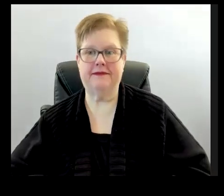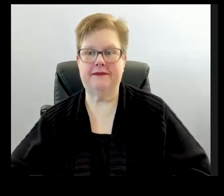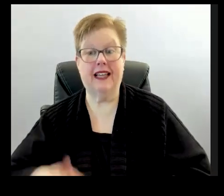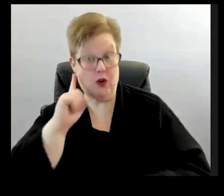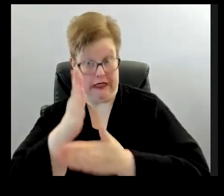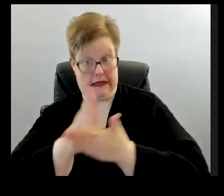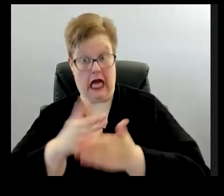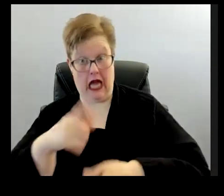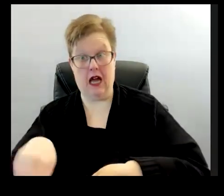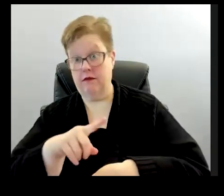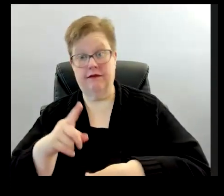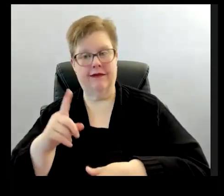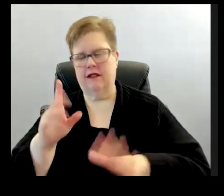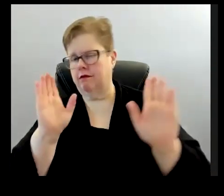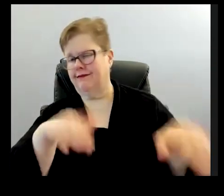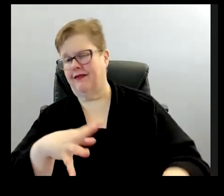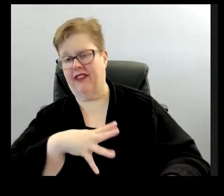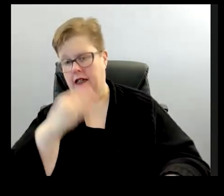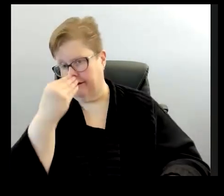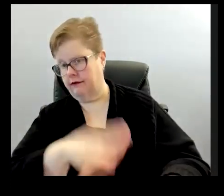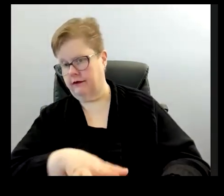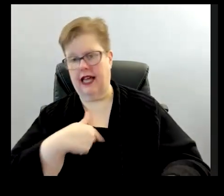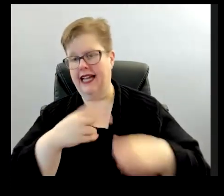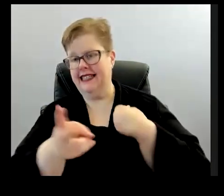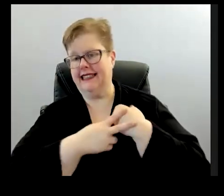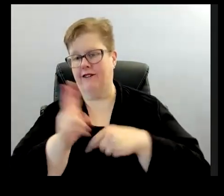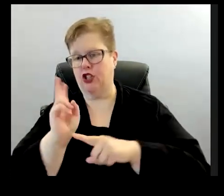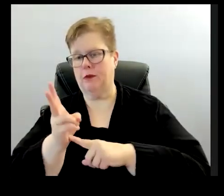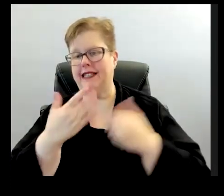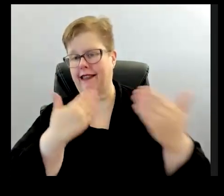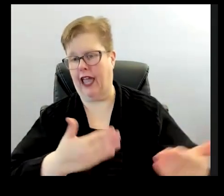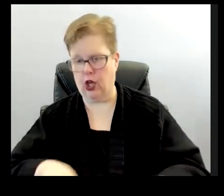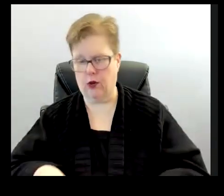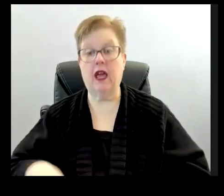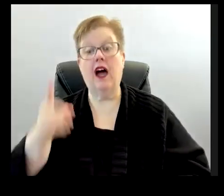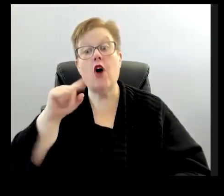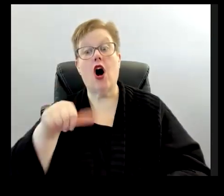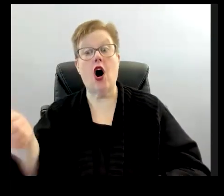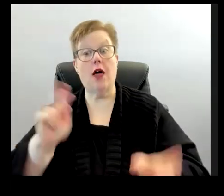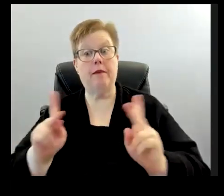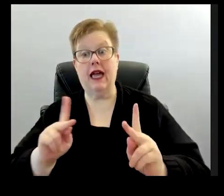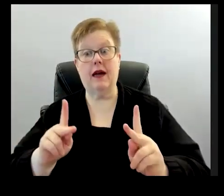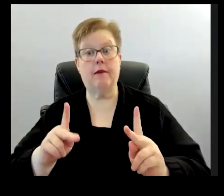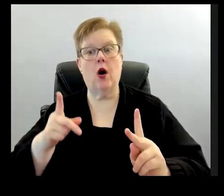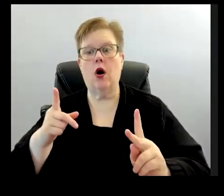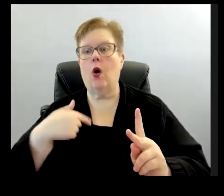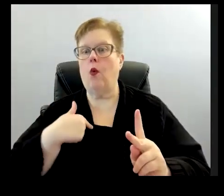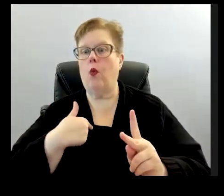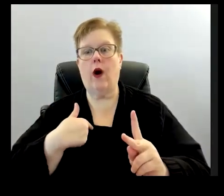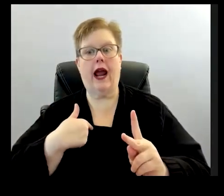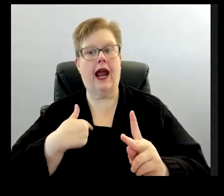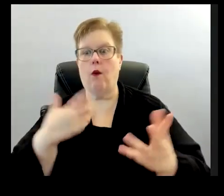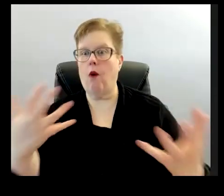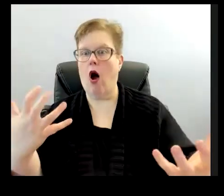For some of us, we might be like, that's fine. I'm not going to do that. I'm going to save those 2 minutes. Thank you. For others, we are tied into our streak, and that is